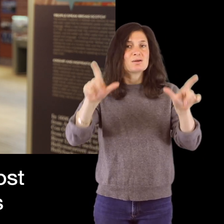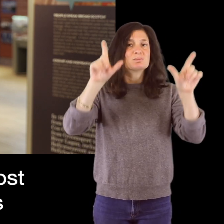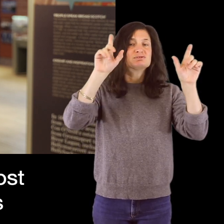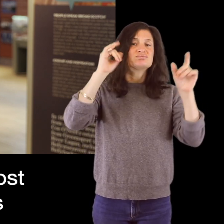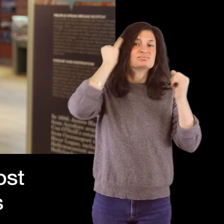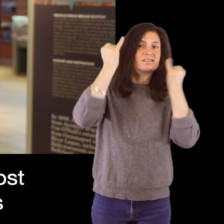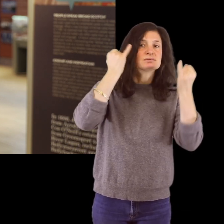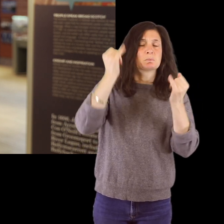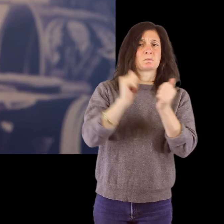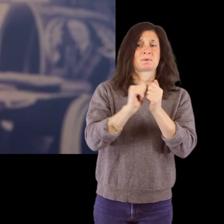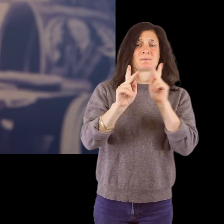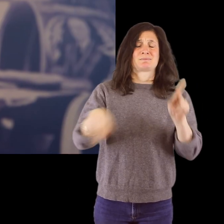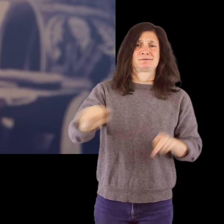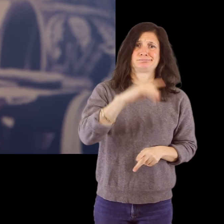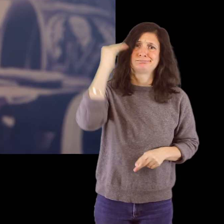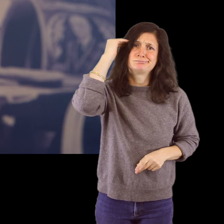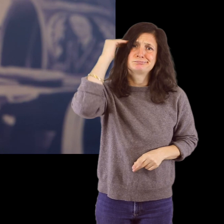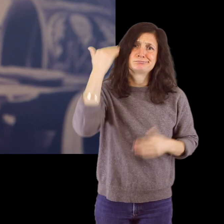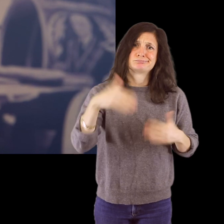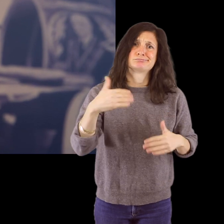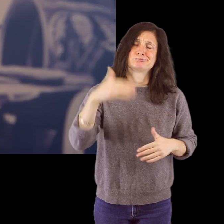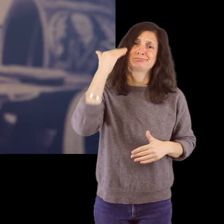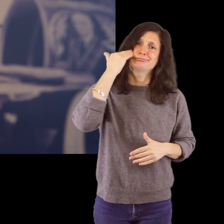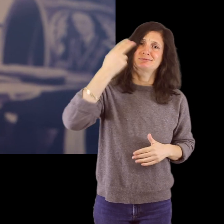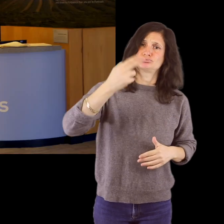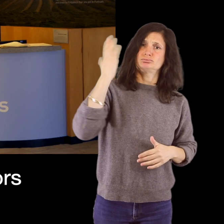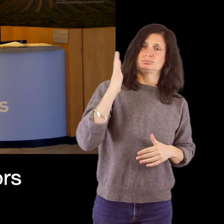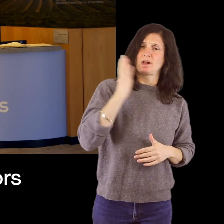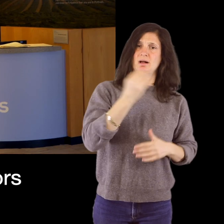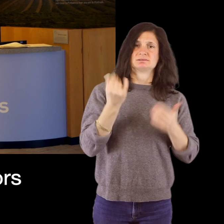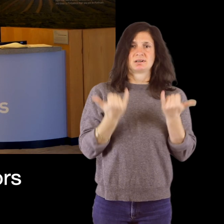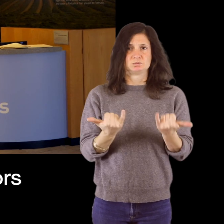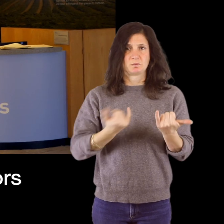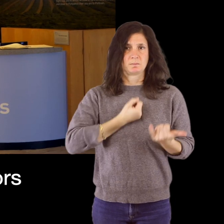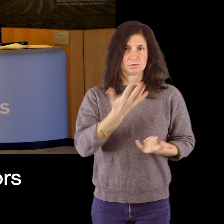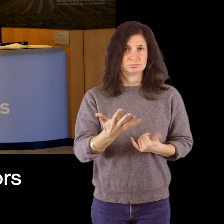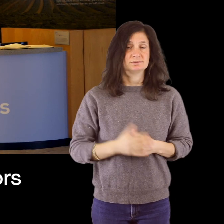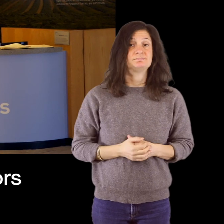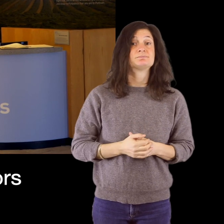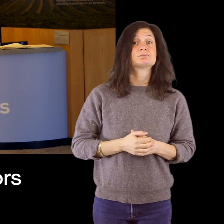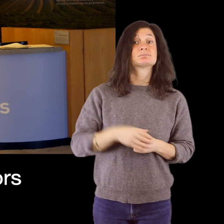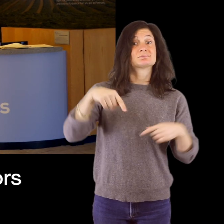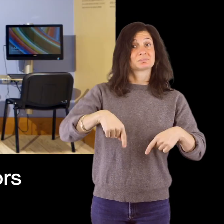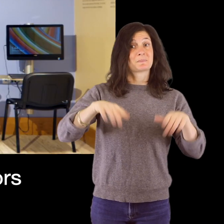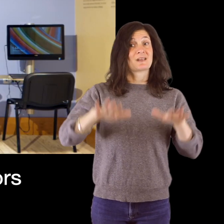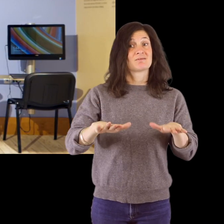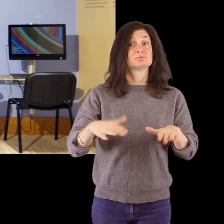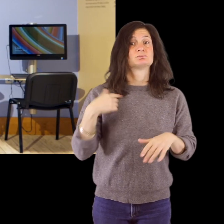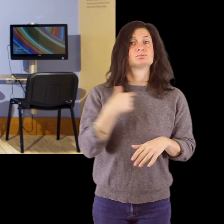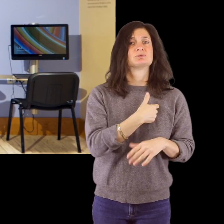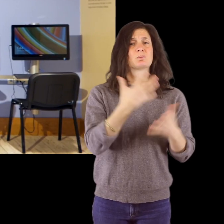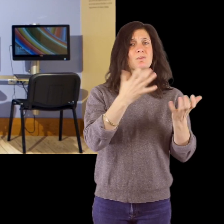number of poetry panels which explore Ulster Scots language and themes, with knowledgeable contributors who perform a range